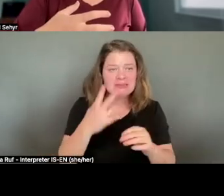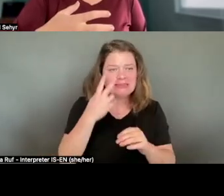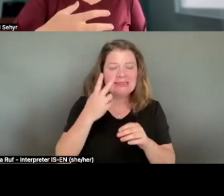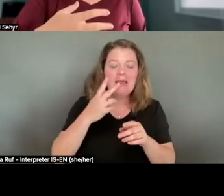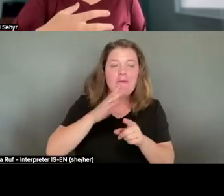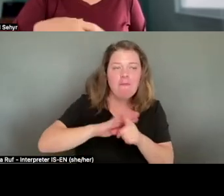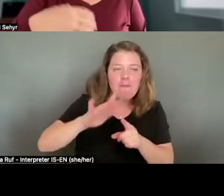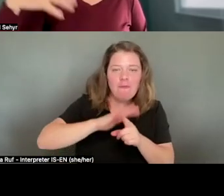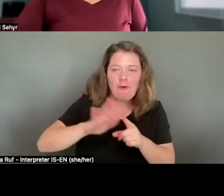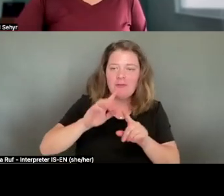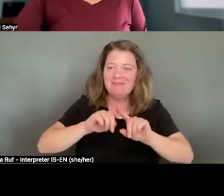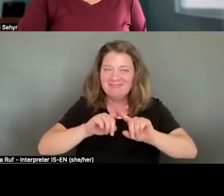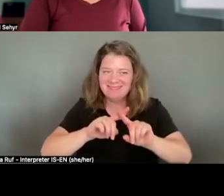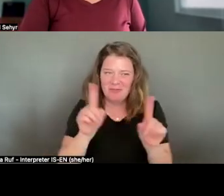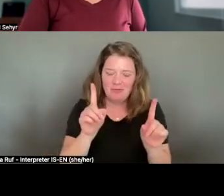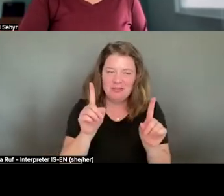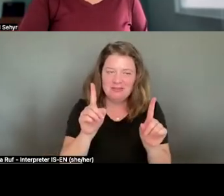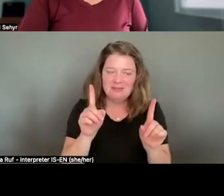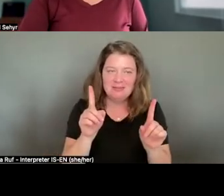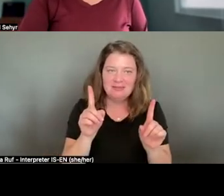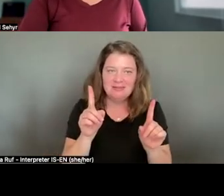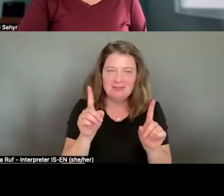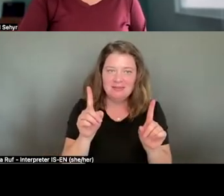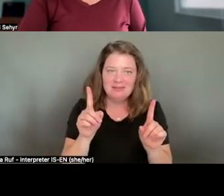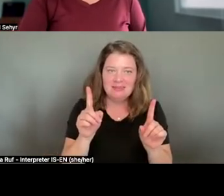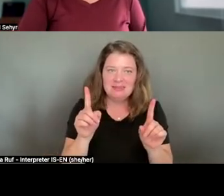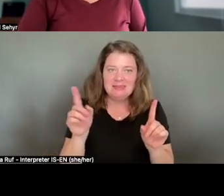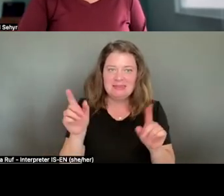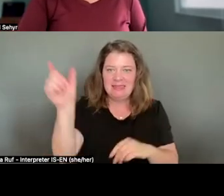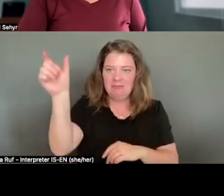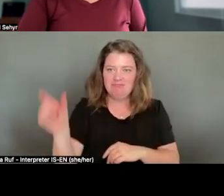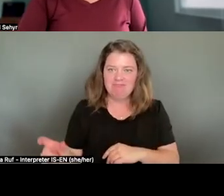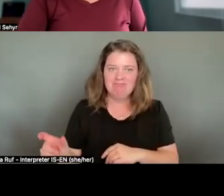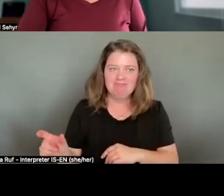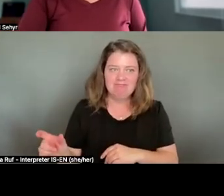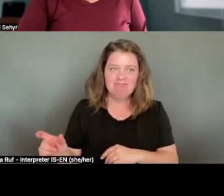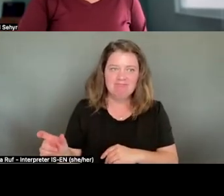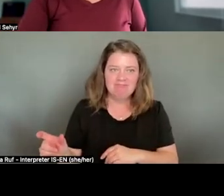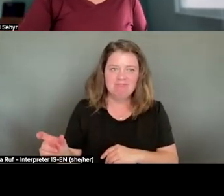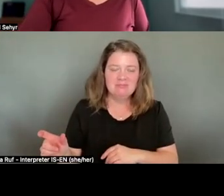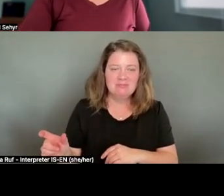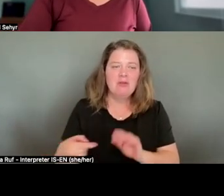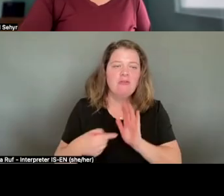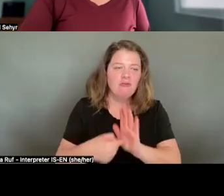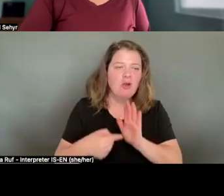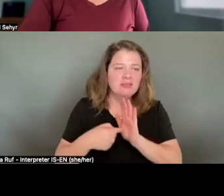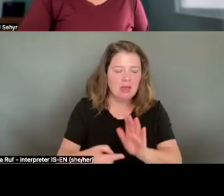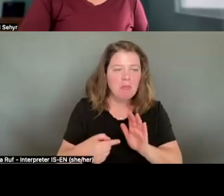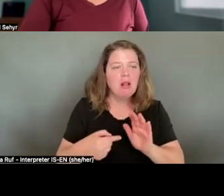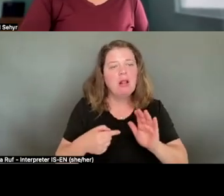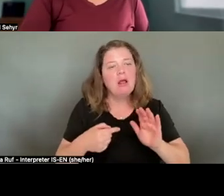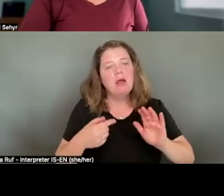similar to the sign in ASLX, like the sign for paint produced